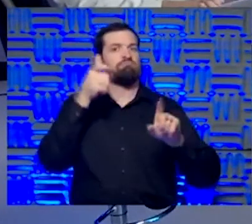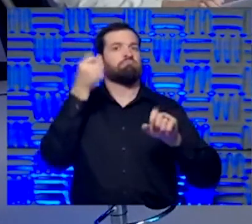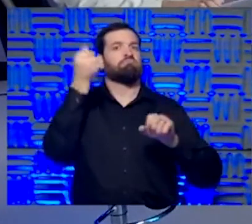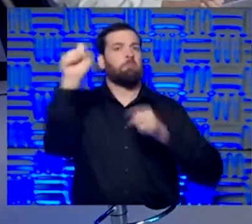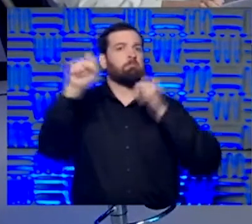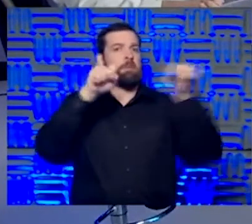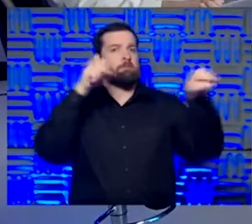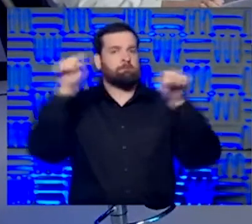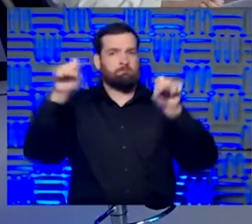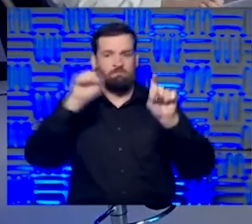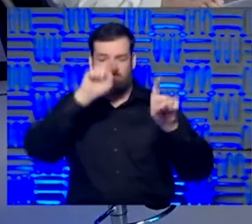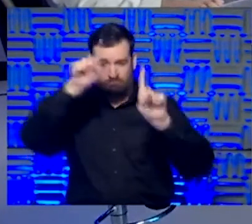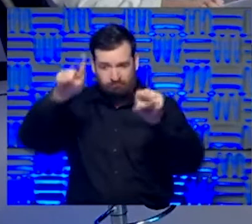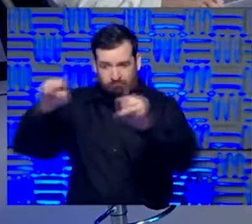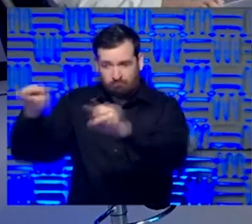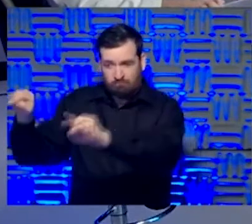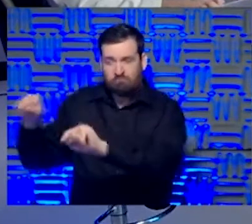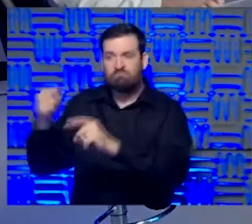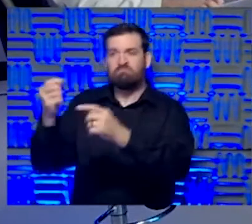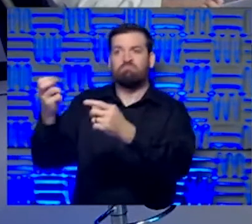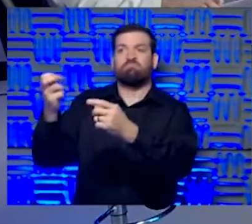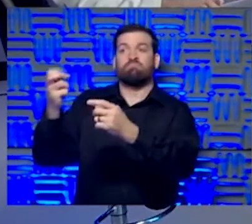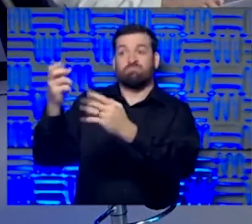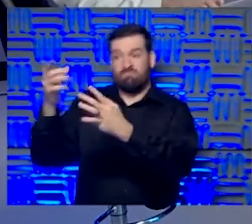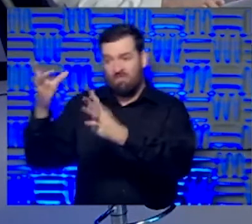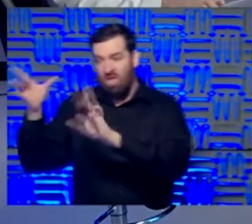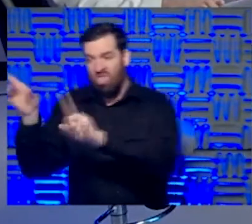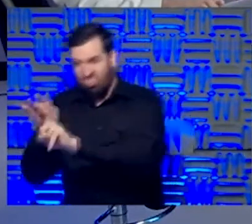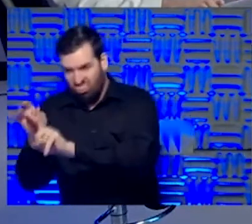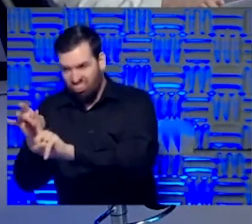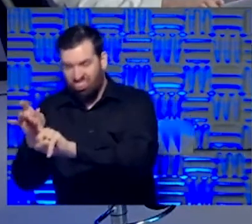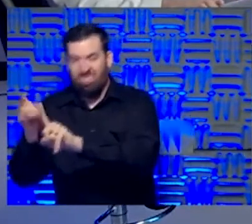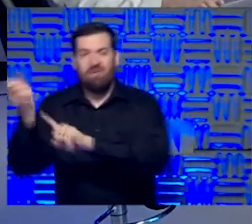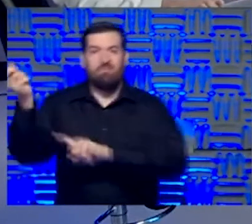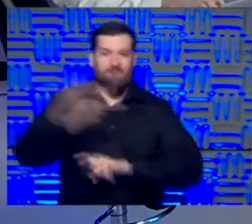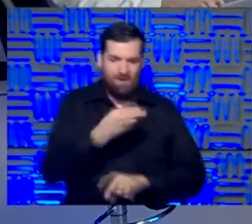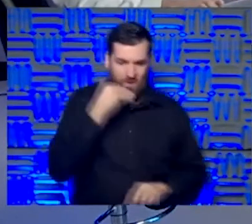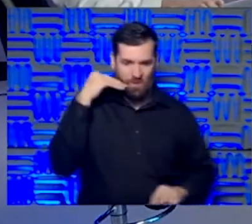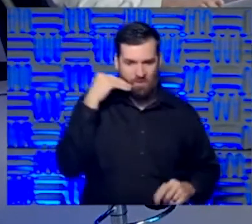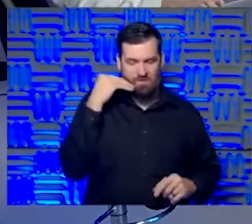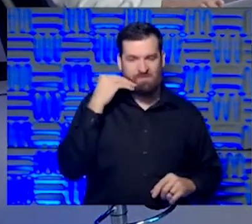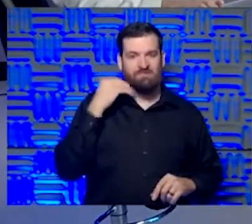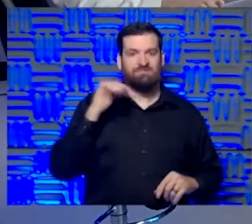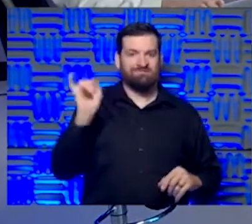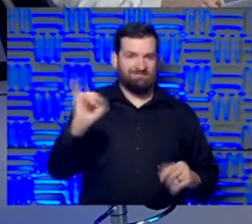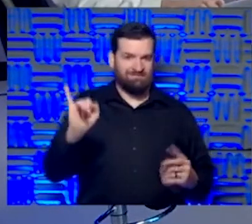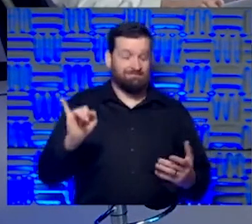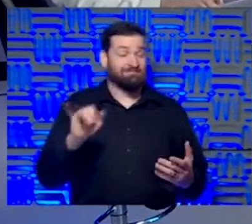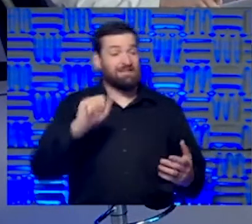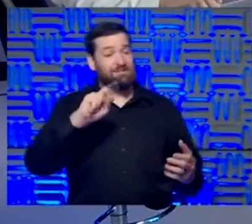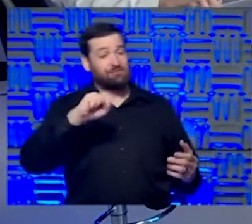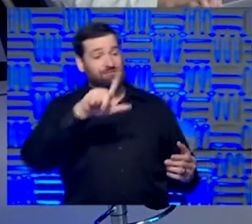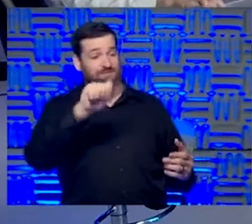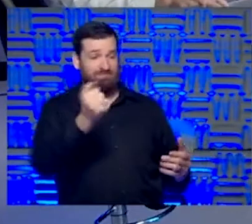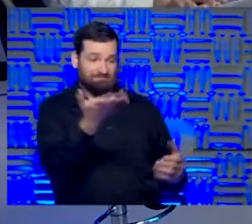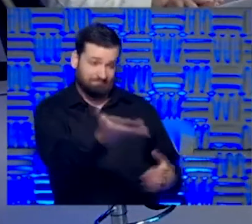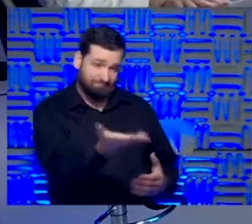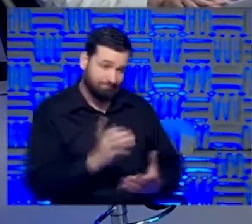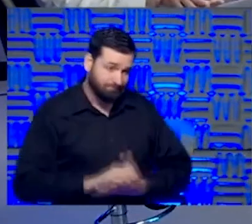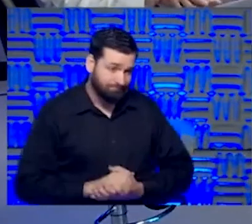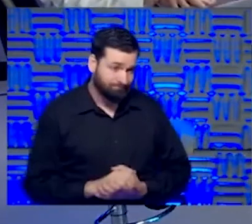to bringing COVID home to younger children? Yeah, that's a good one. All right, Angela, I'm sure that's right up your alley.